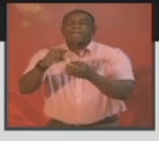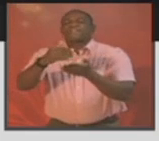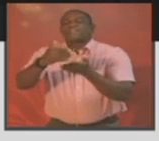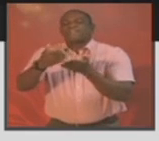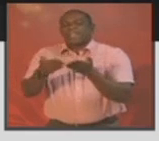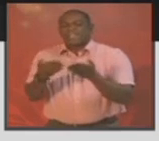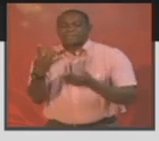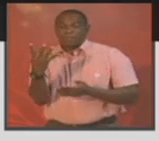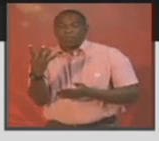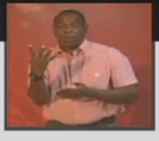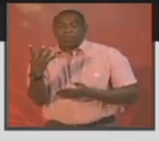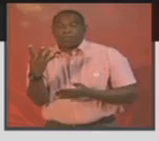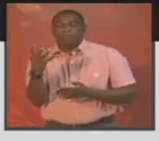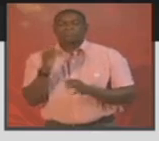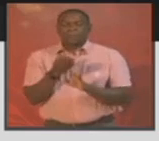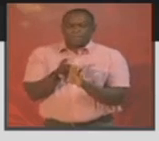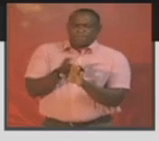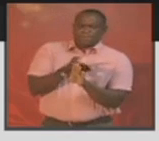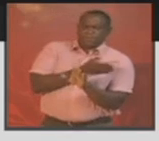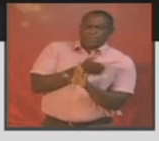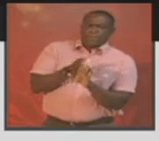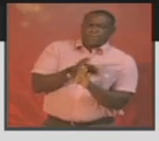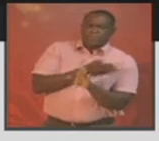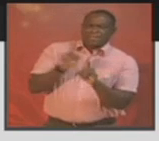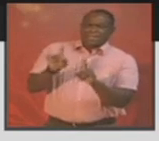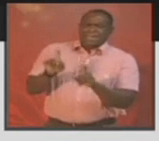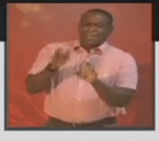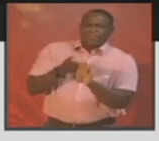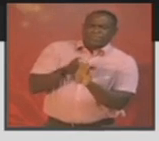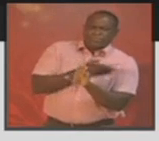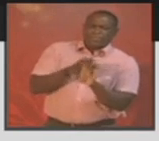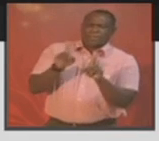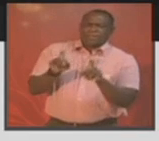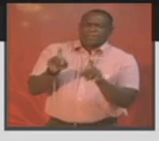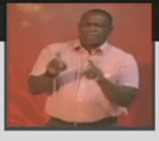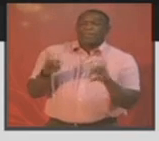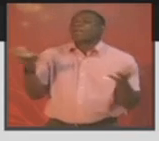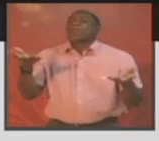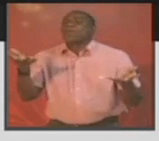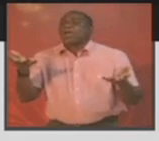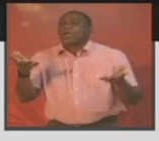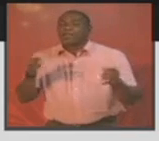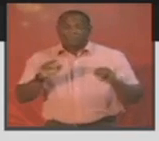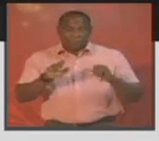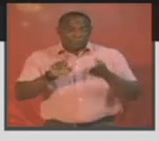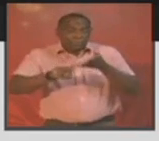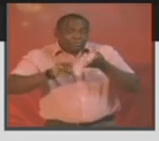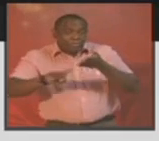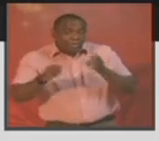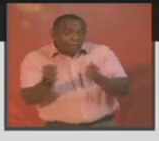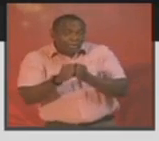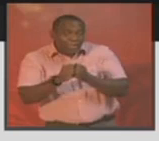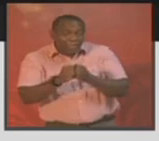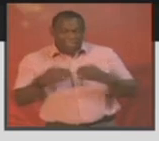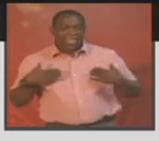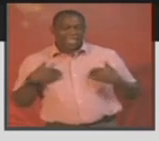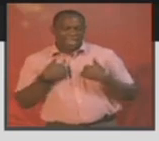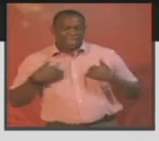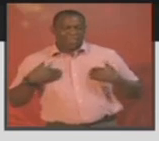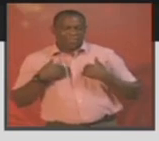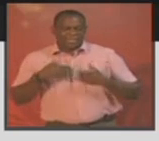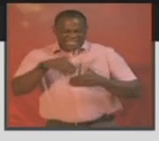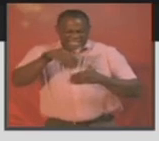preclinical phase is where the vaccines are being tested on laboratory animals. And the results must